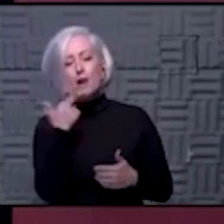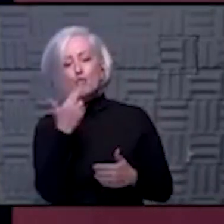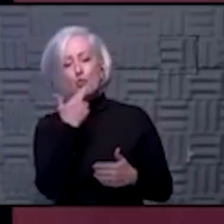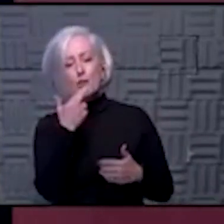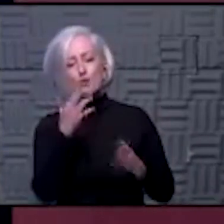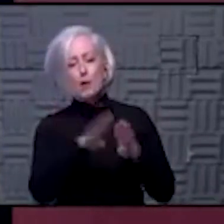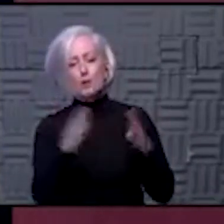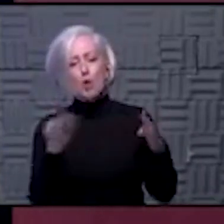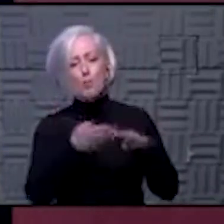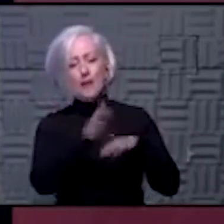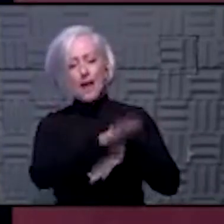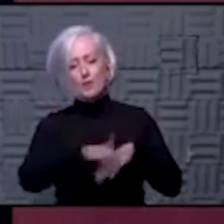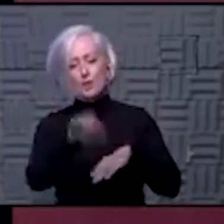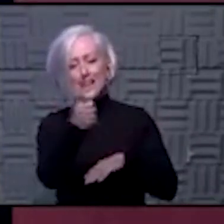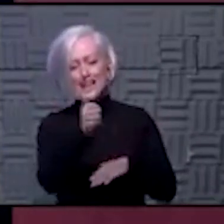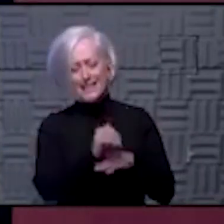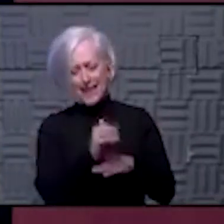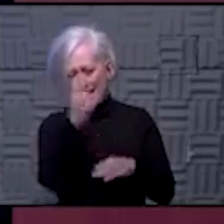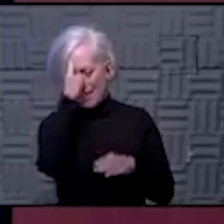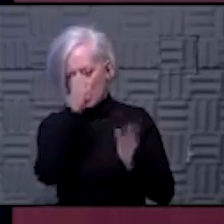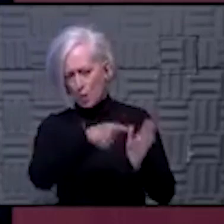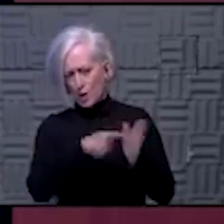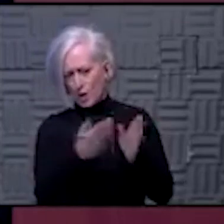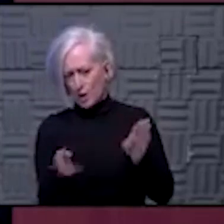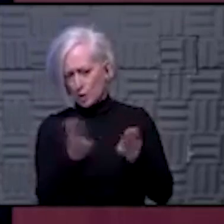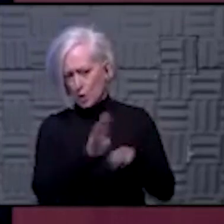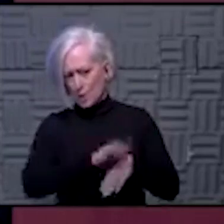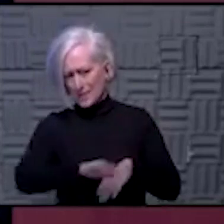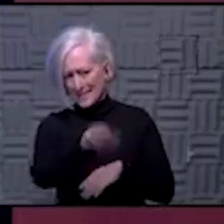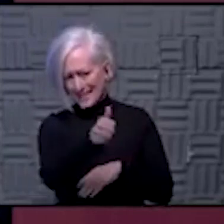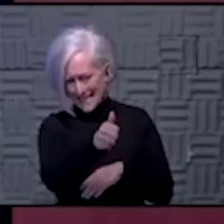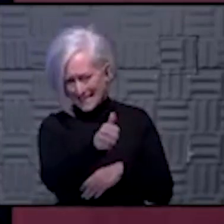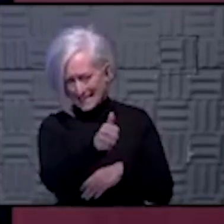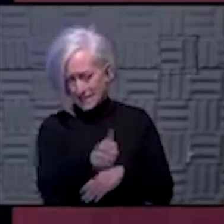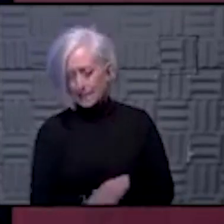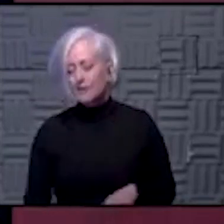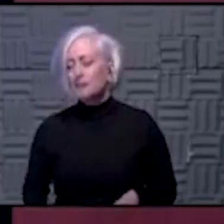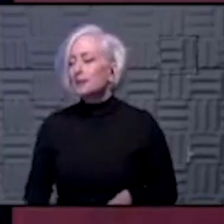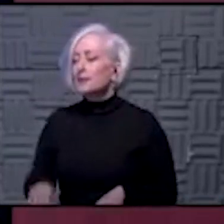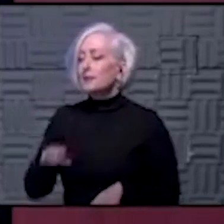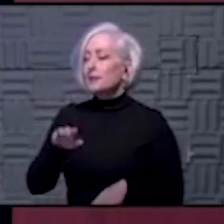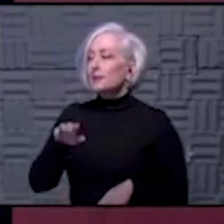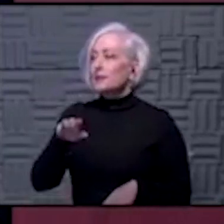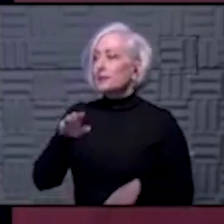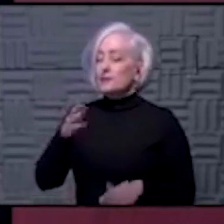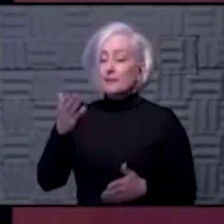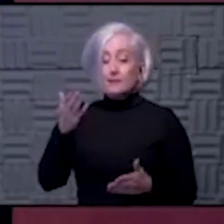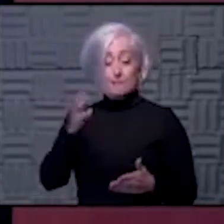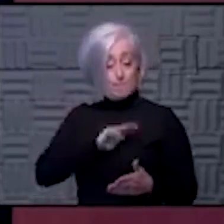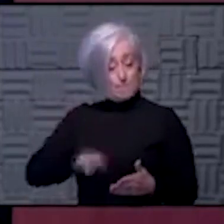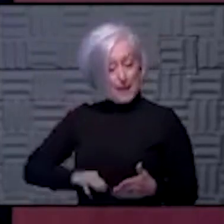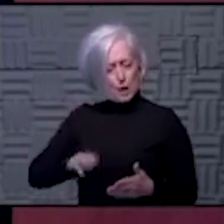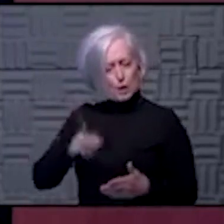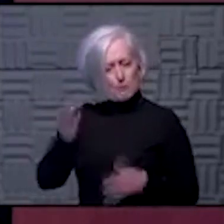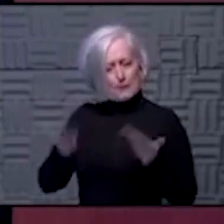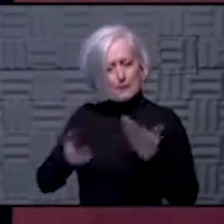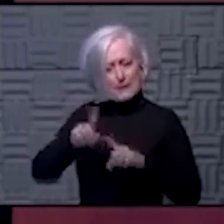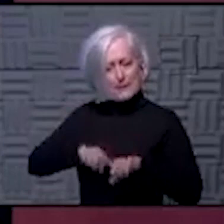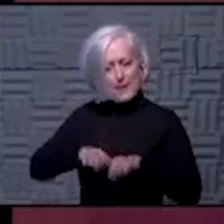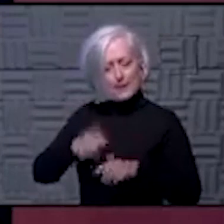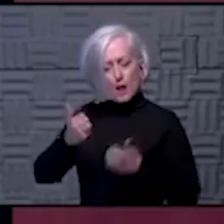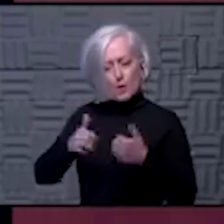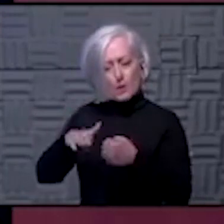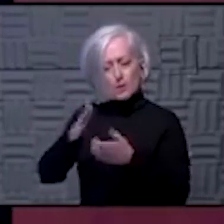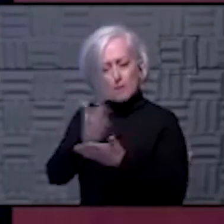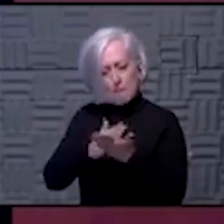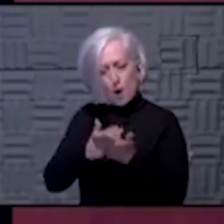I thought they were required to close at 10. So I think it may depend, Mayor, a little bit on what part of the city they're from. Talk to us a little bit about the differences